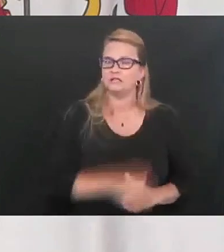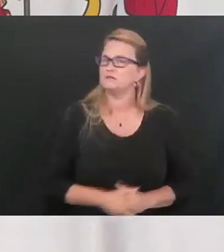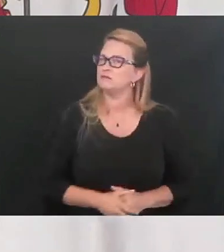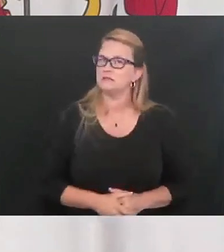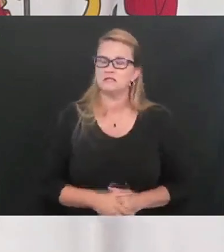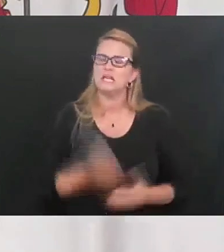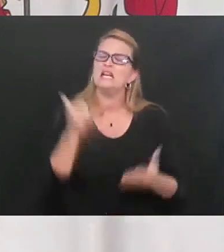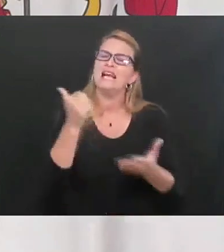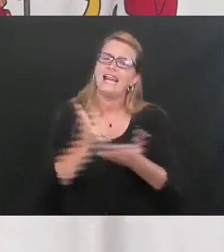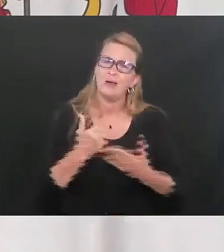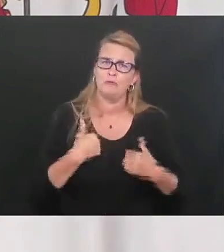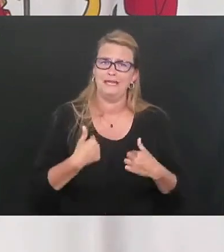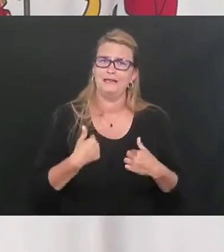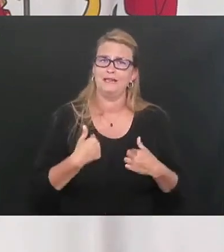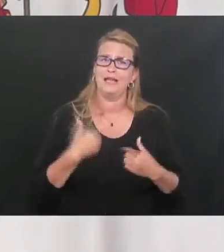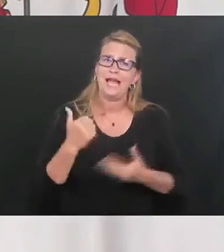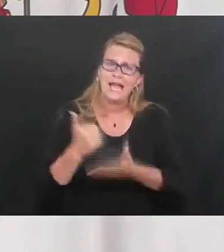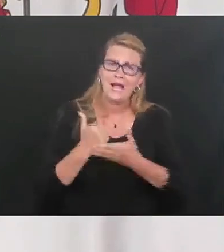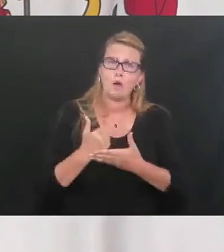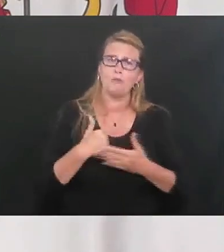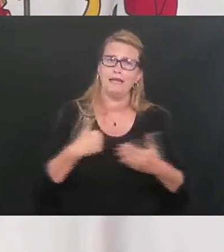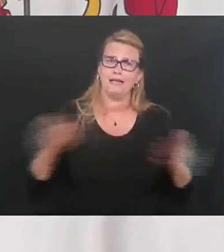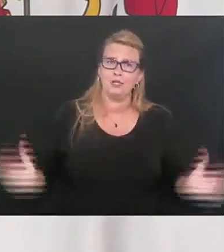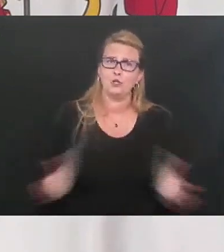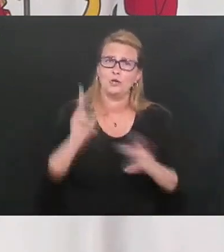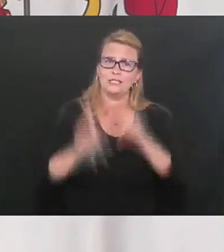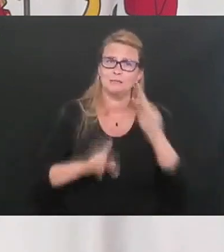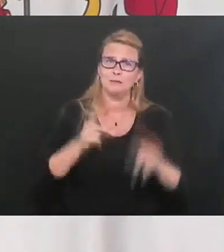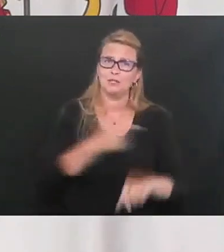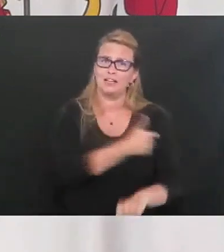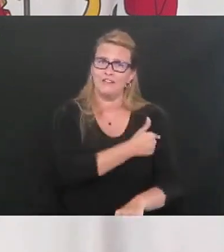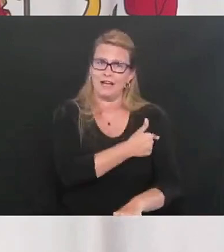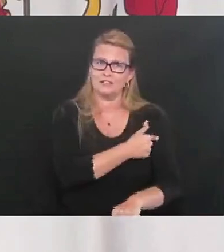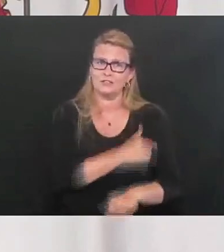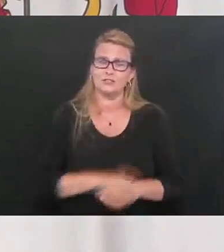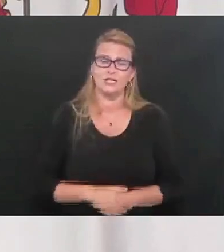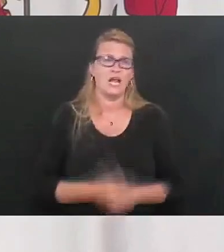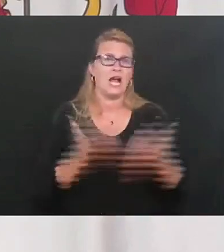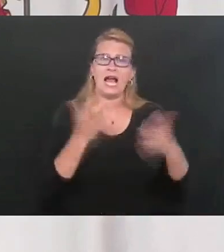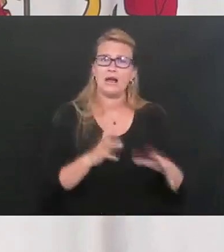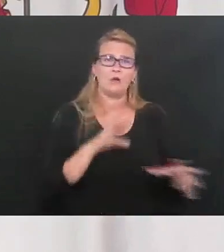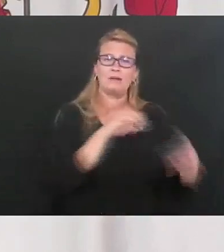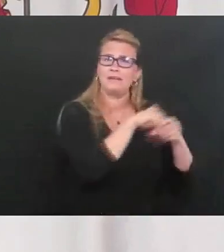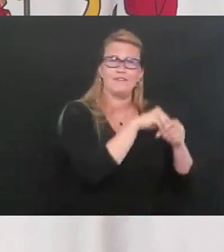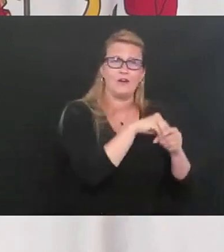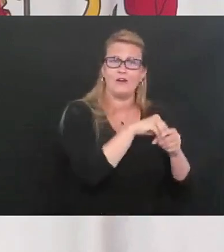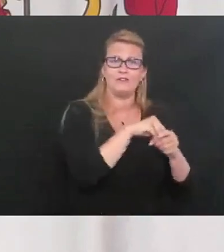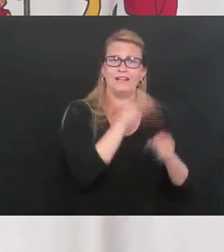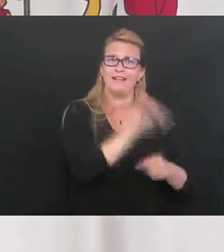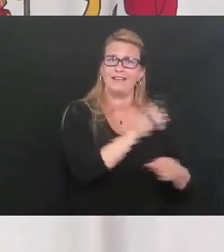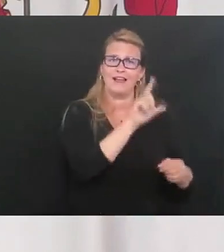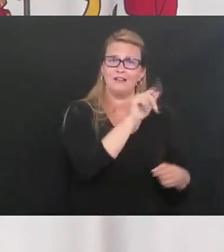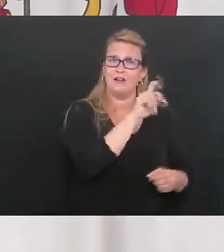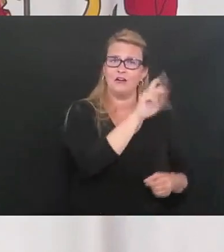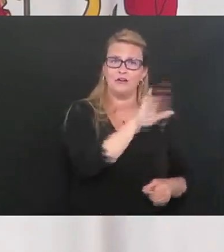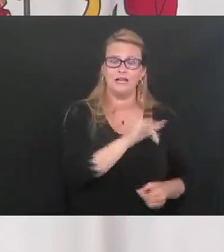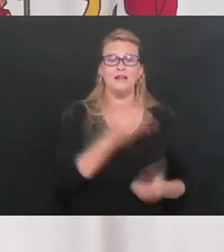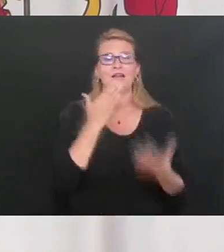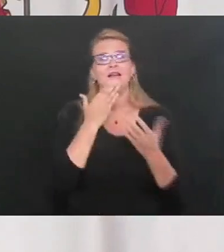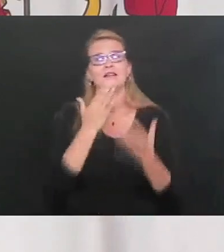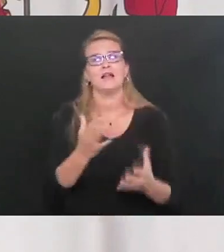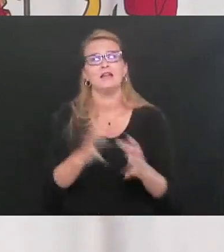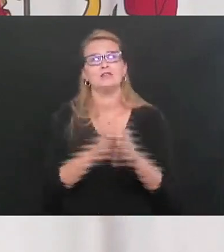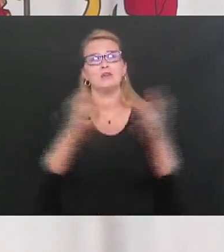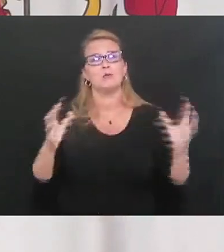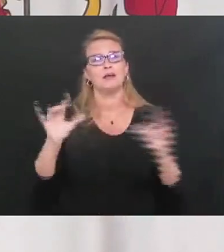Help me get these people vaccinated where they're not in that drawing. Thank you so much. I love you with all